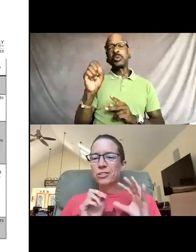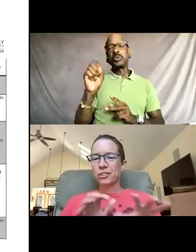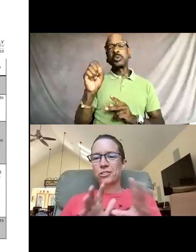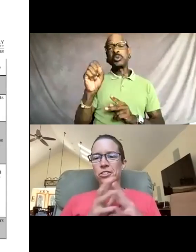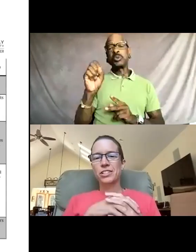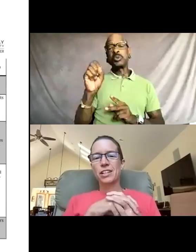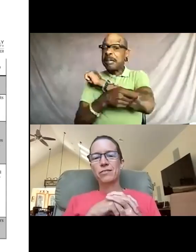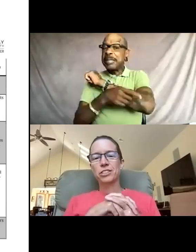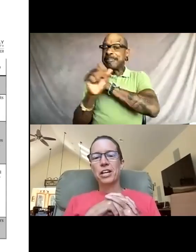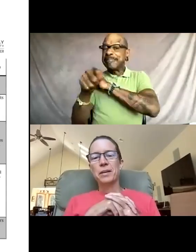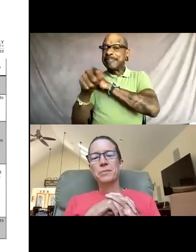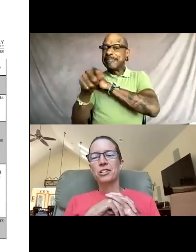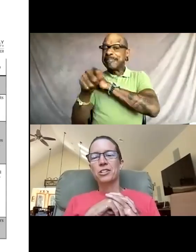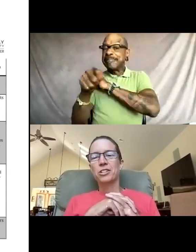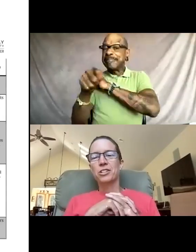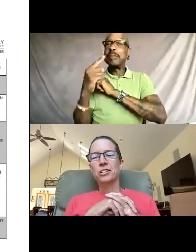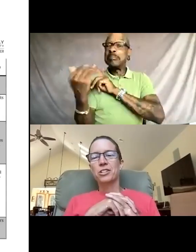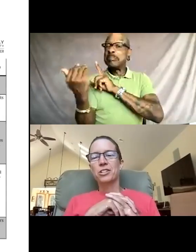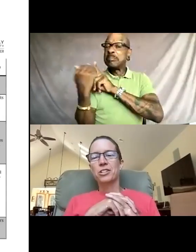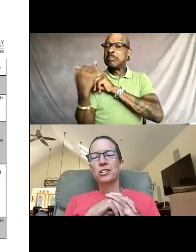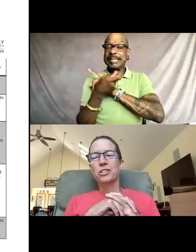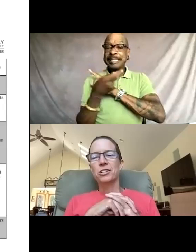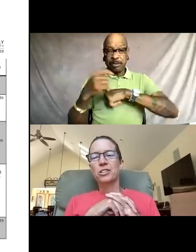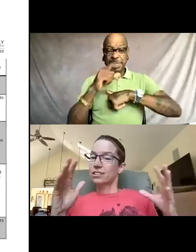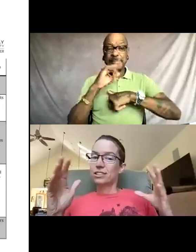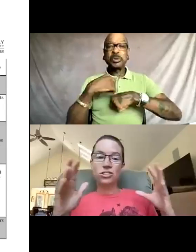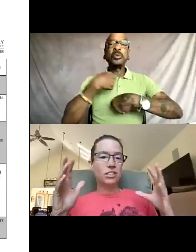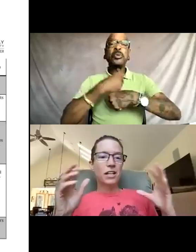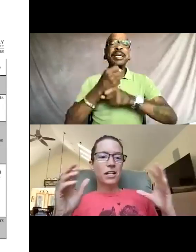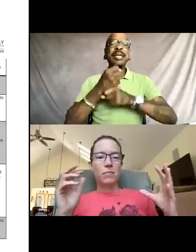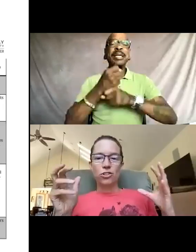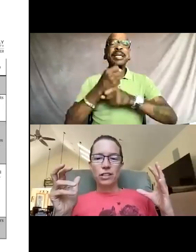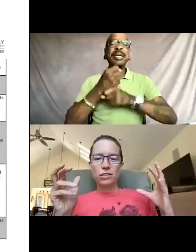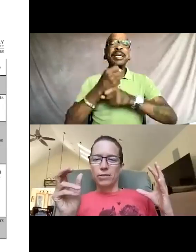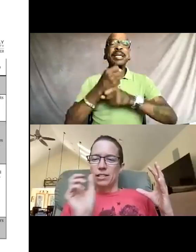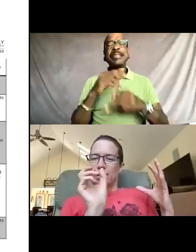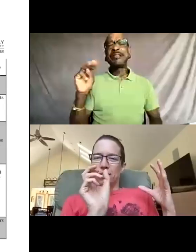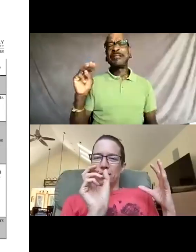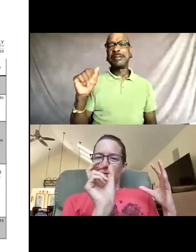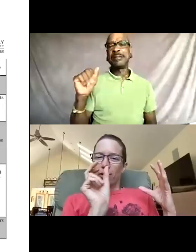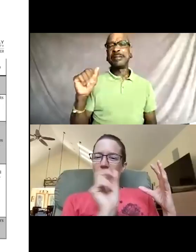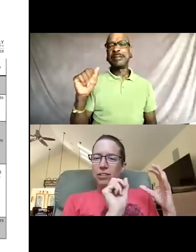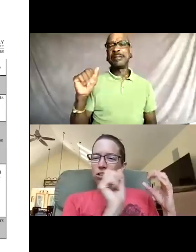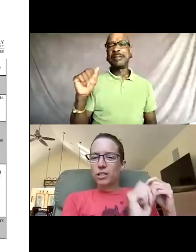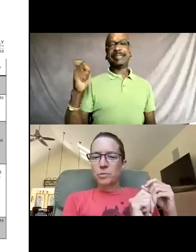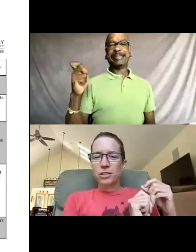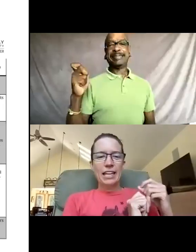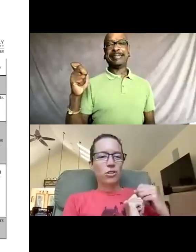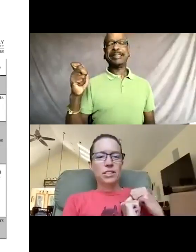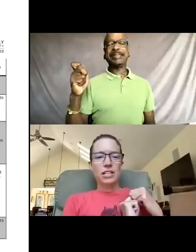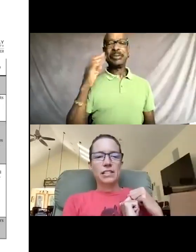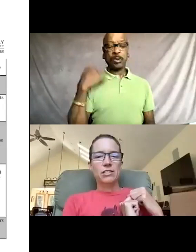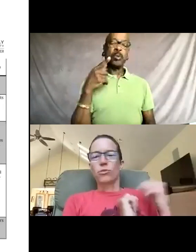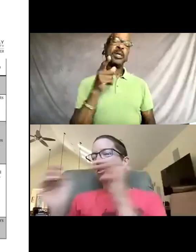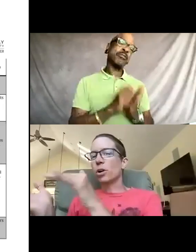We've been urged several times to create some kind of matrix, like a decision matrix, where we write out, okay, here's what a community land